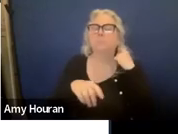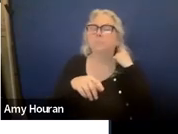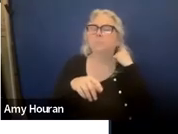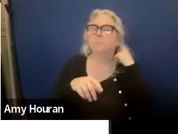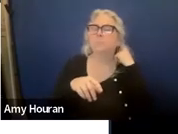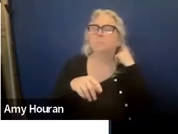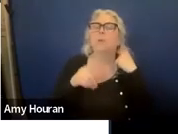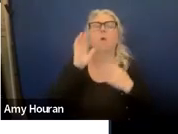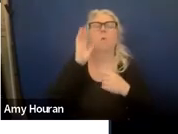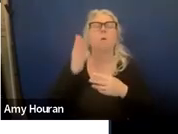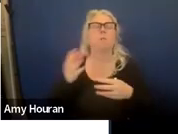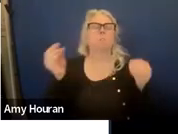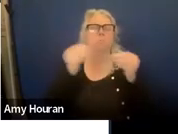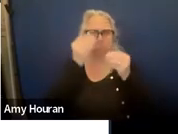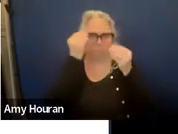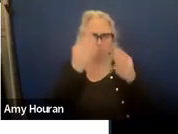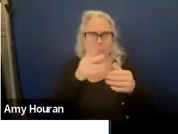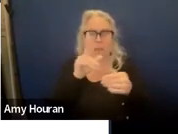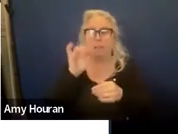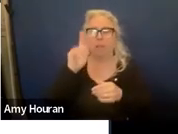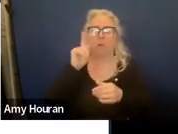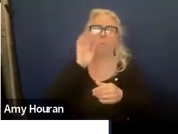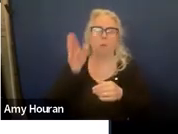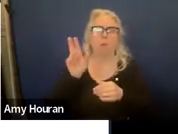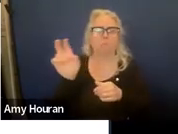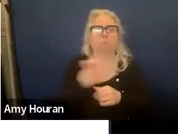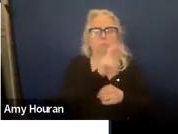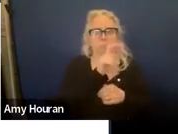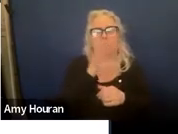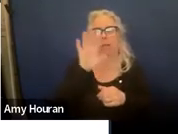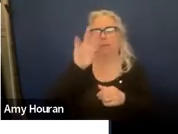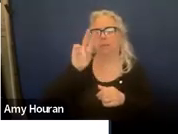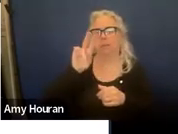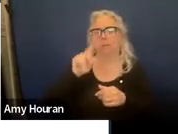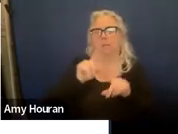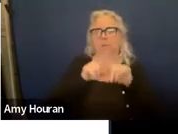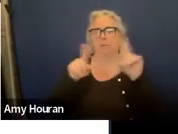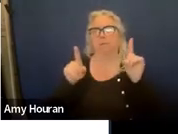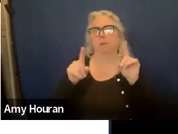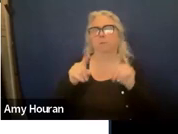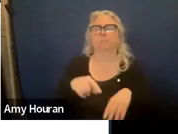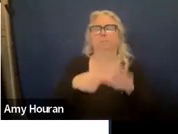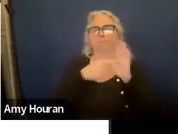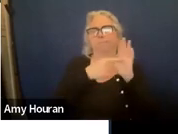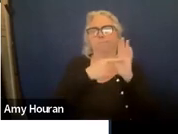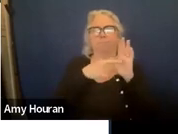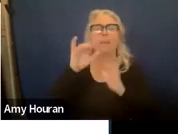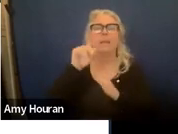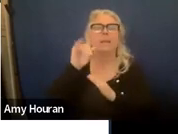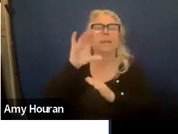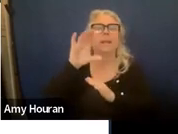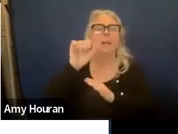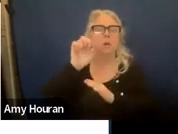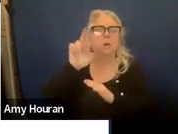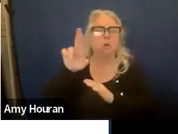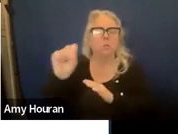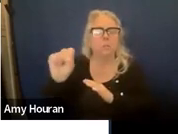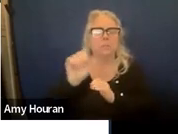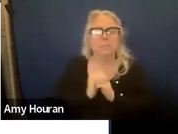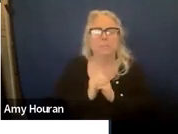information as we come up. This is a link that'll take you to those 17 indicators if you're interested in any of the others.